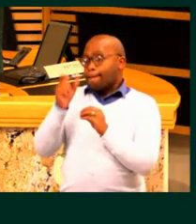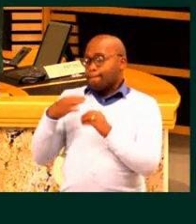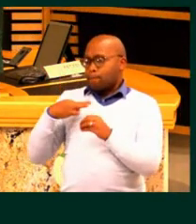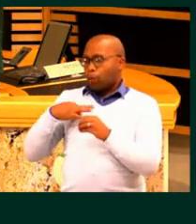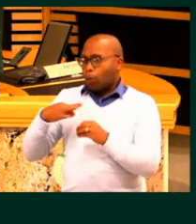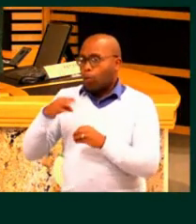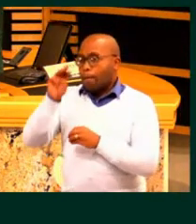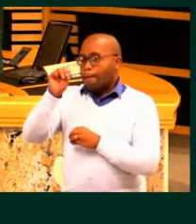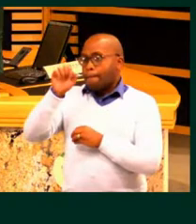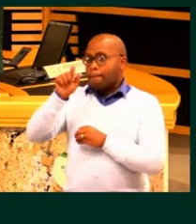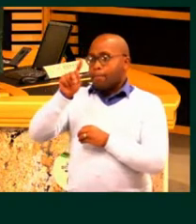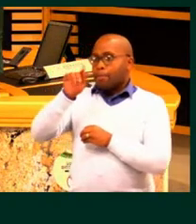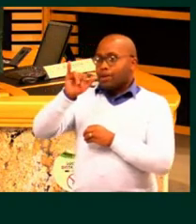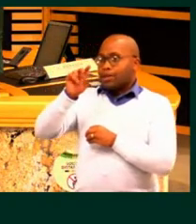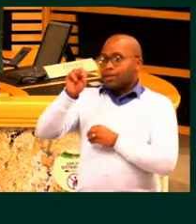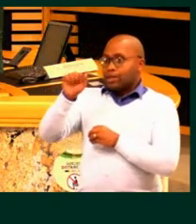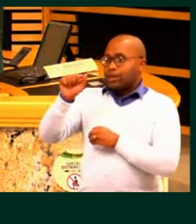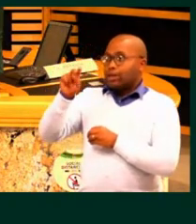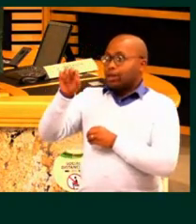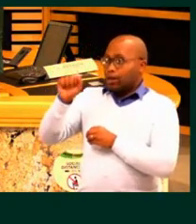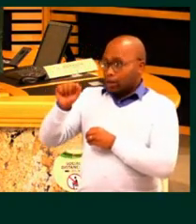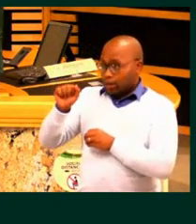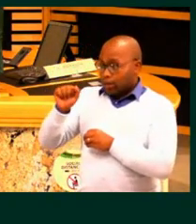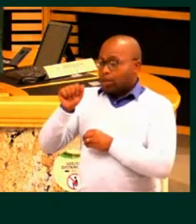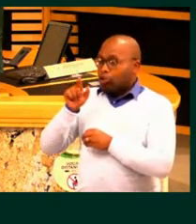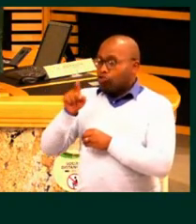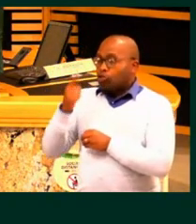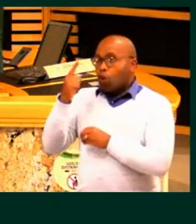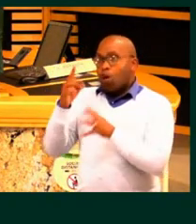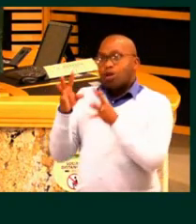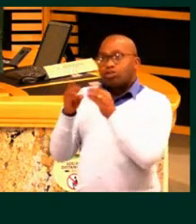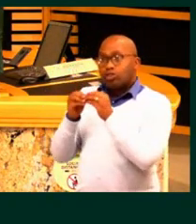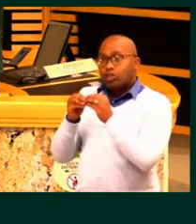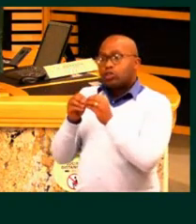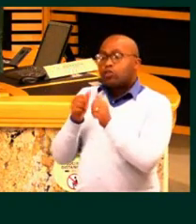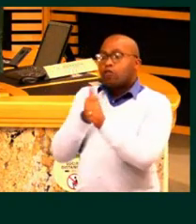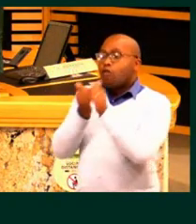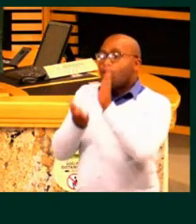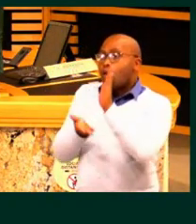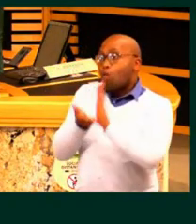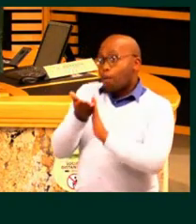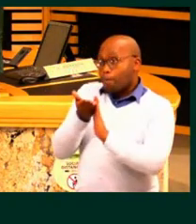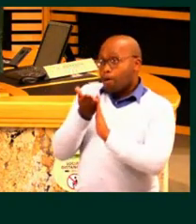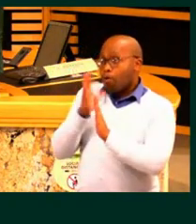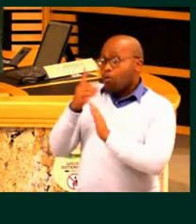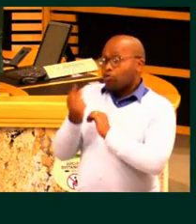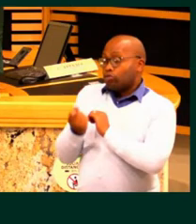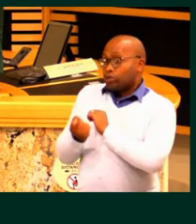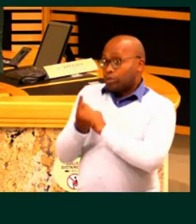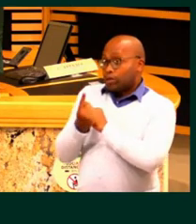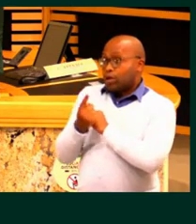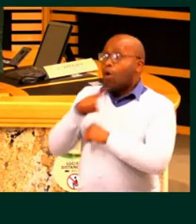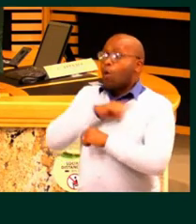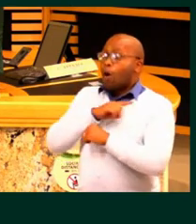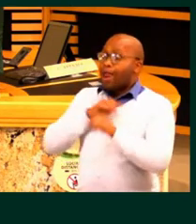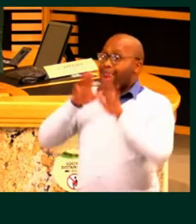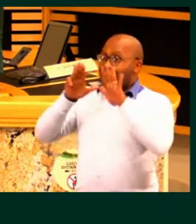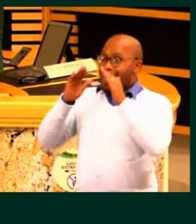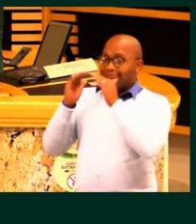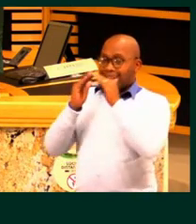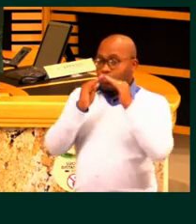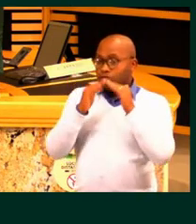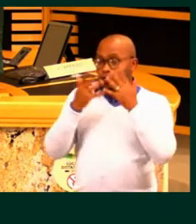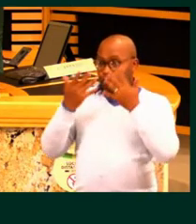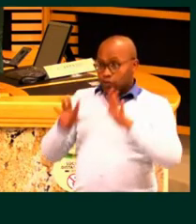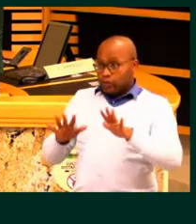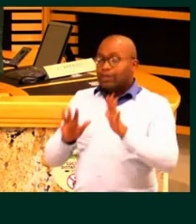the house at the session however as a follow-up session stakeholders were further engaged resulting in additional nine houses to date 10 houses have